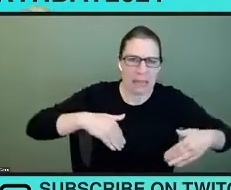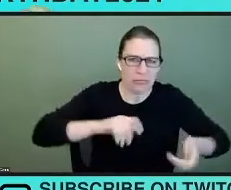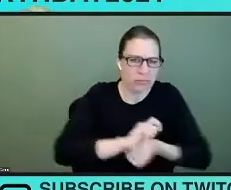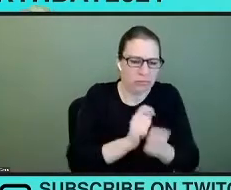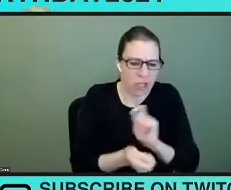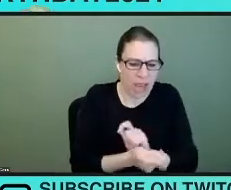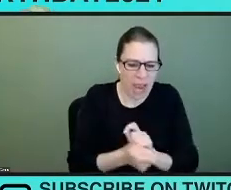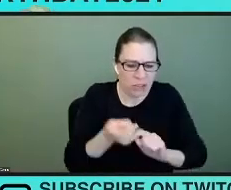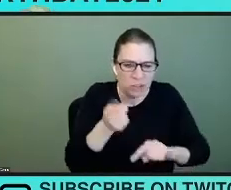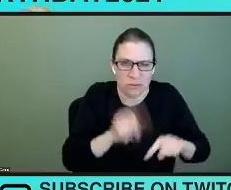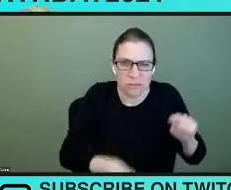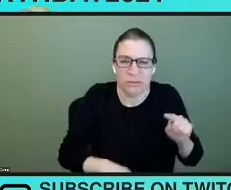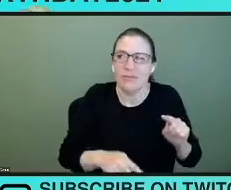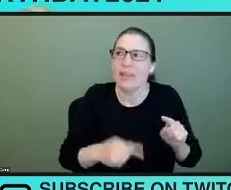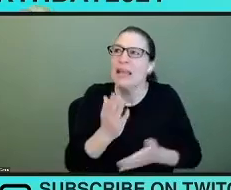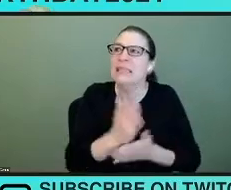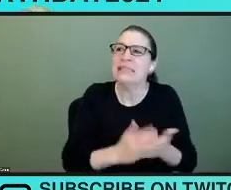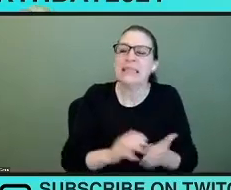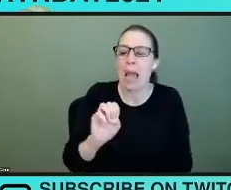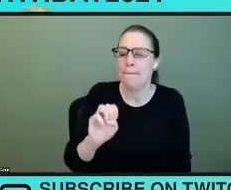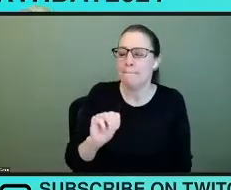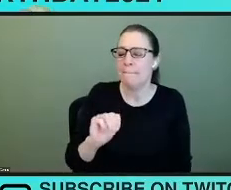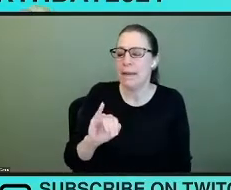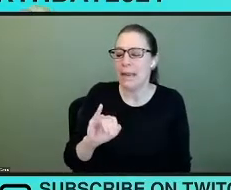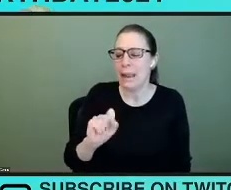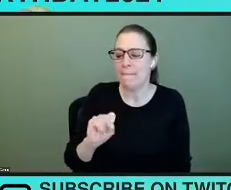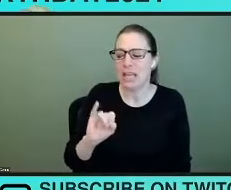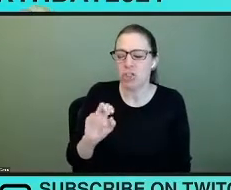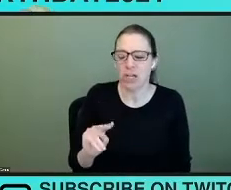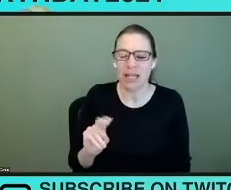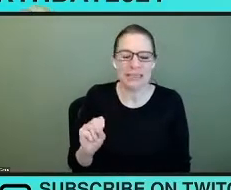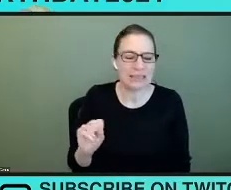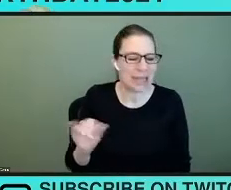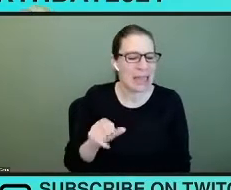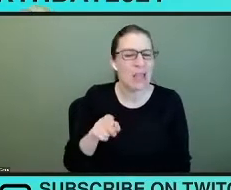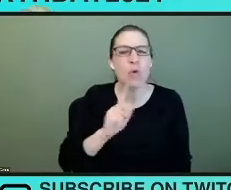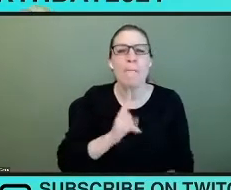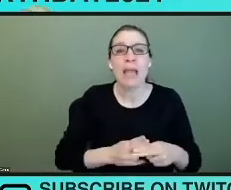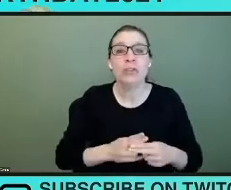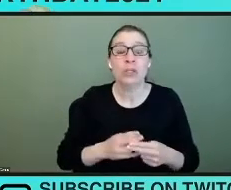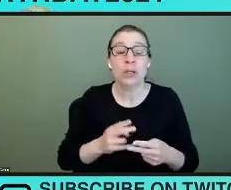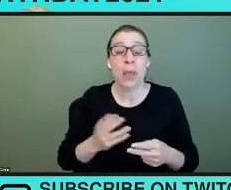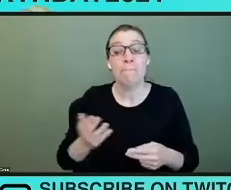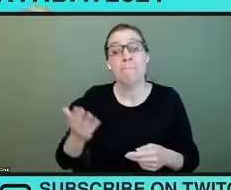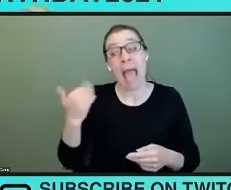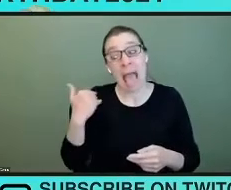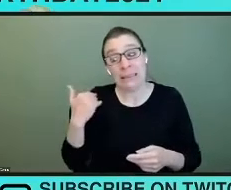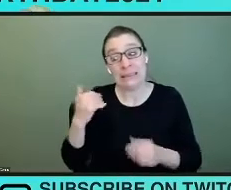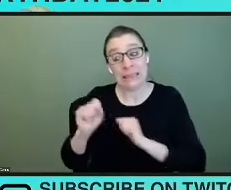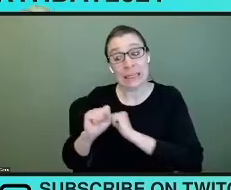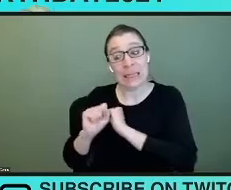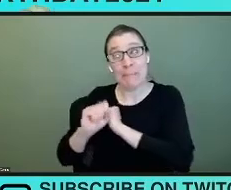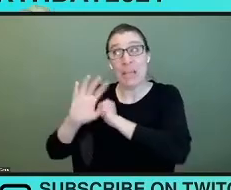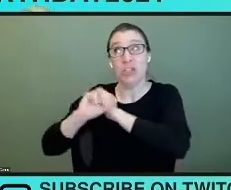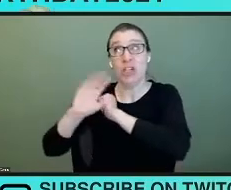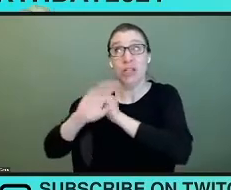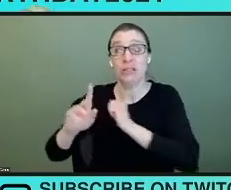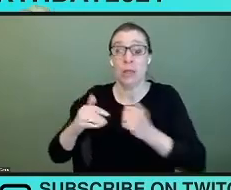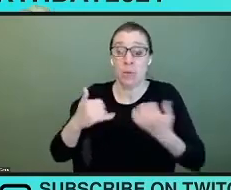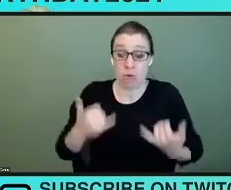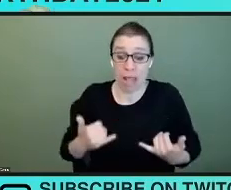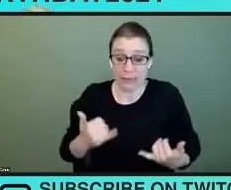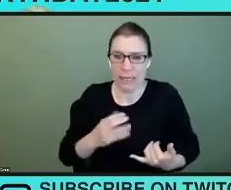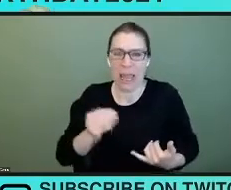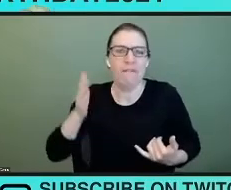maybe, I saw, Alissa, in a talk that you had mentioned, like past, present, and future emissions through these negative emissions technologies. So what are some ways